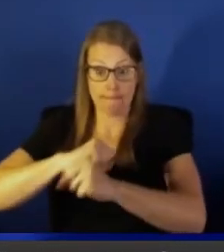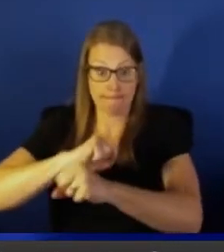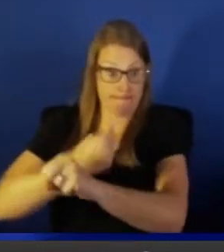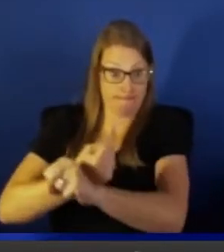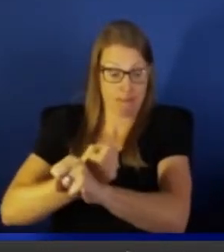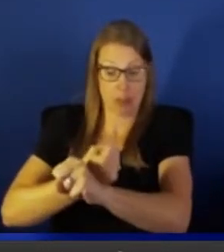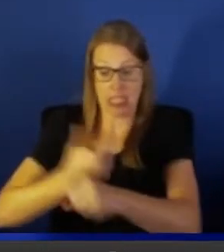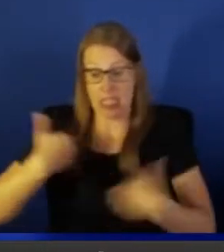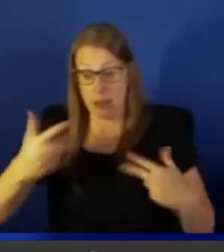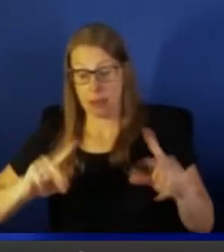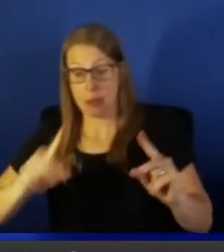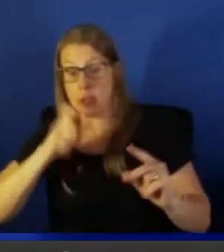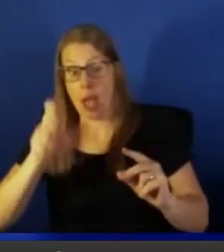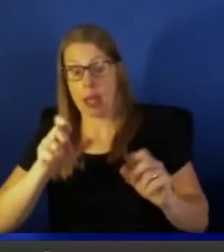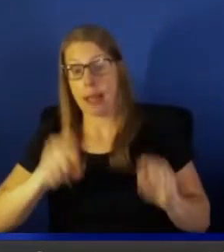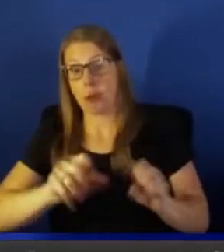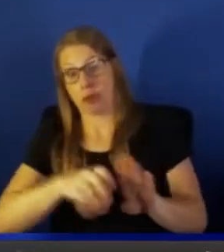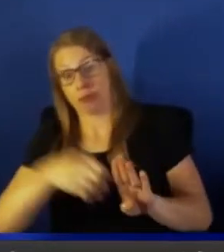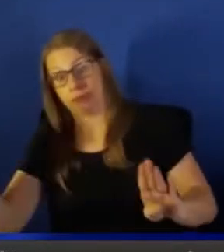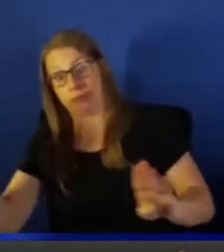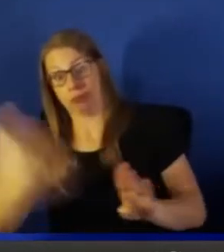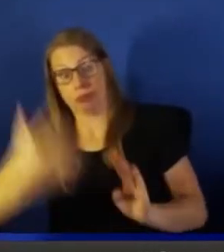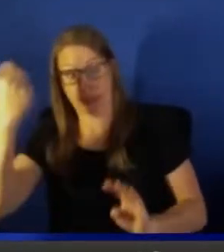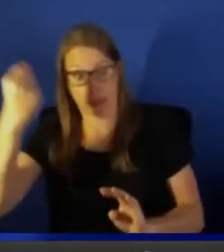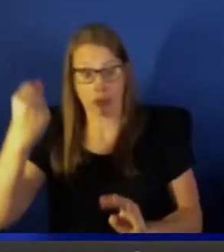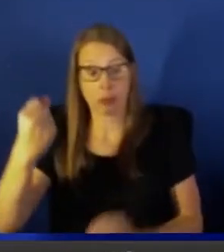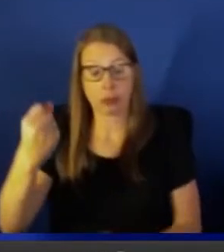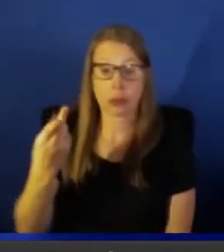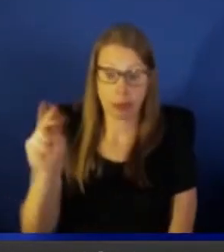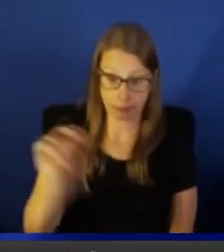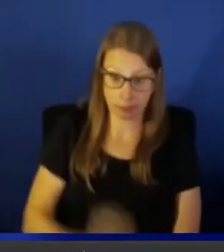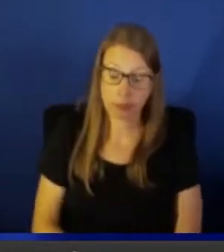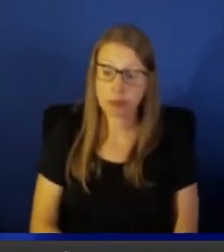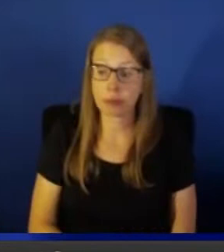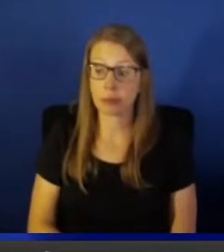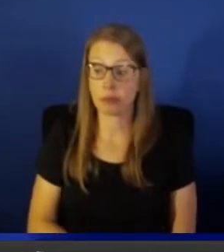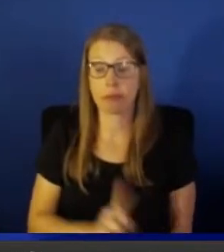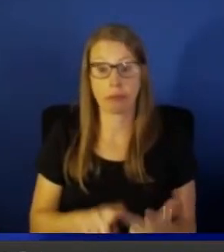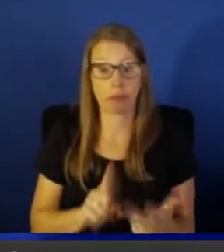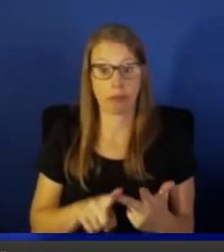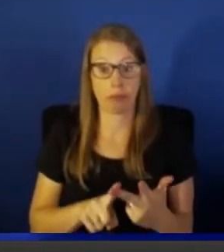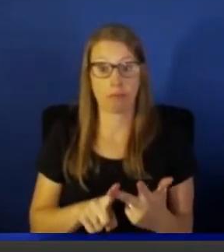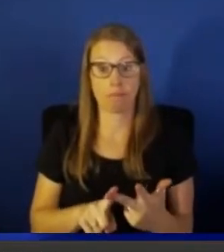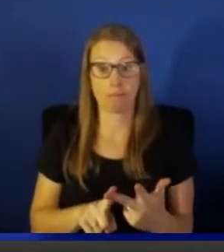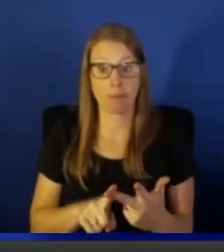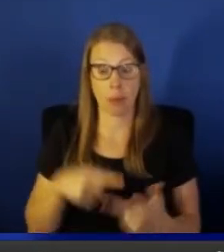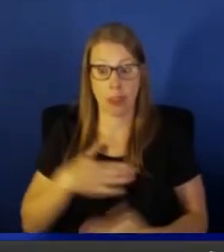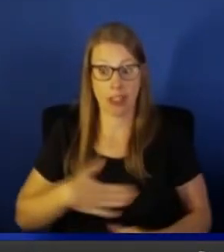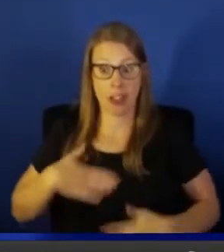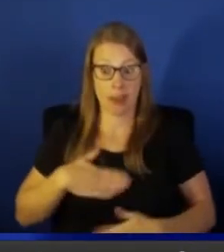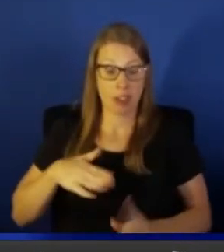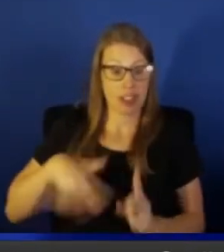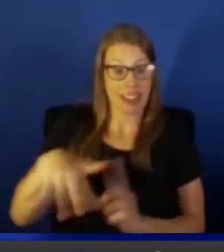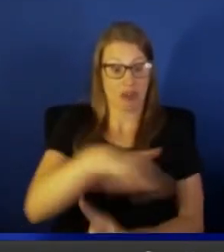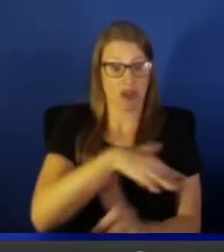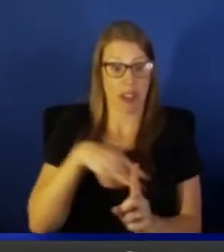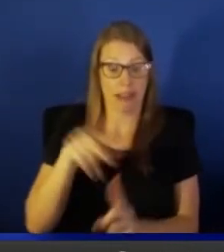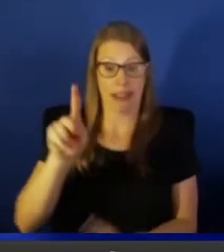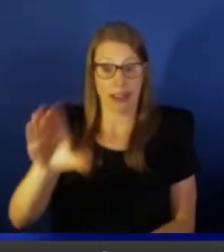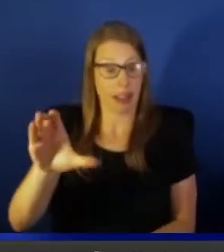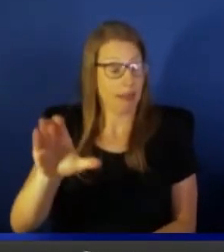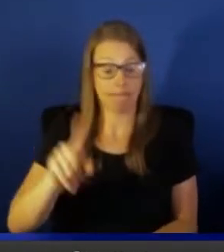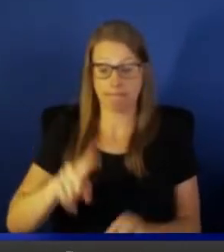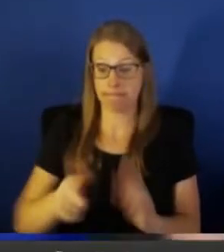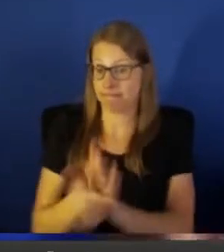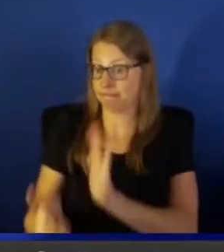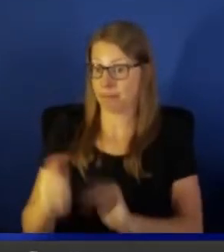people's hands, and more than anything that we are deterring the carrying of firearms in places like entertainment districts in Kansas City and other areas.